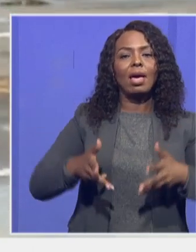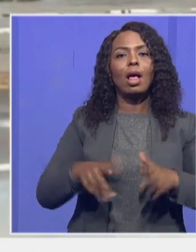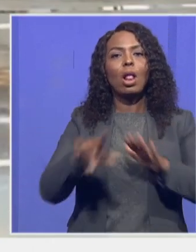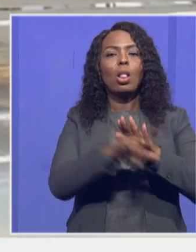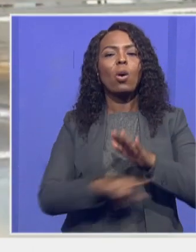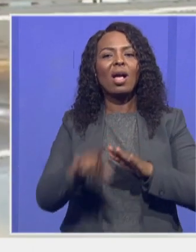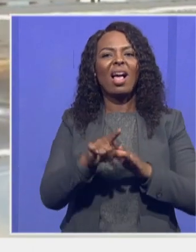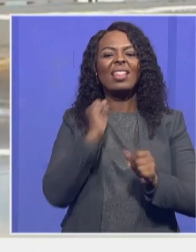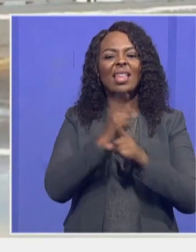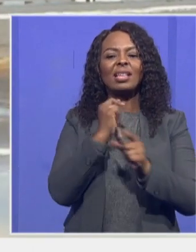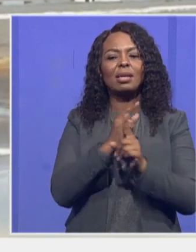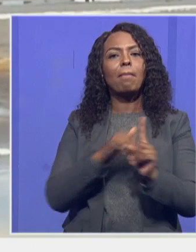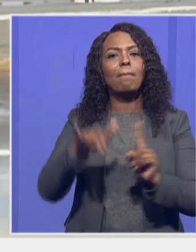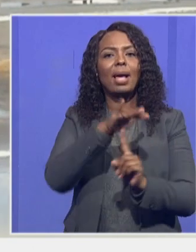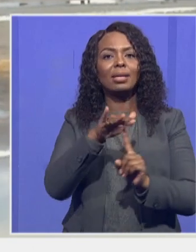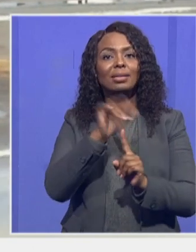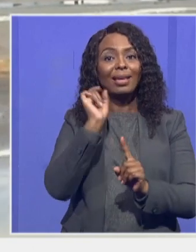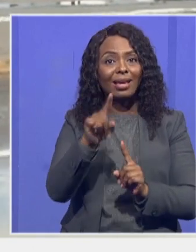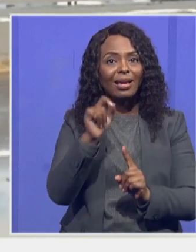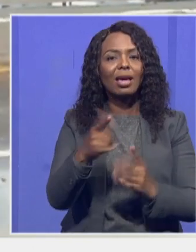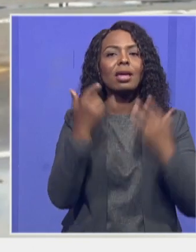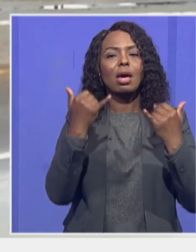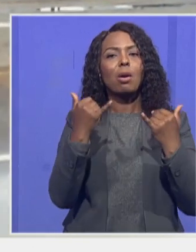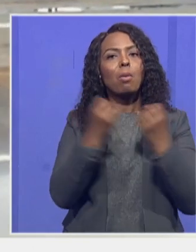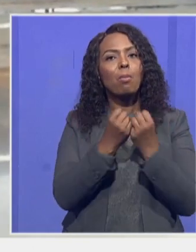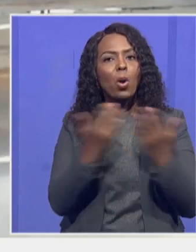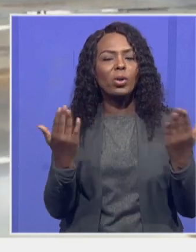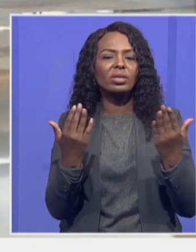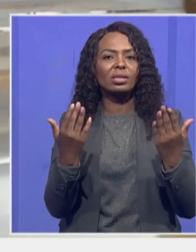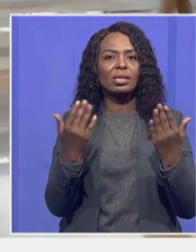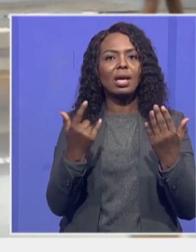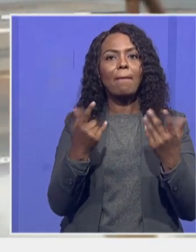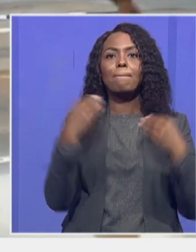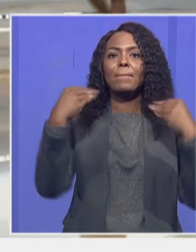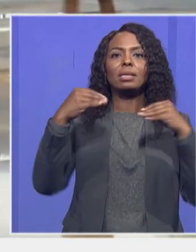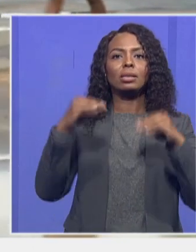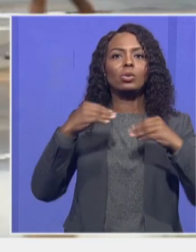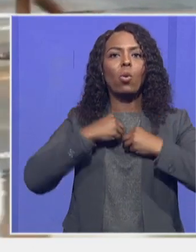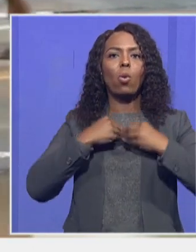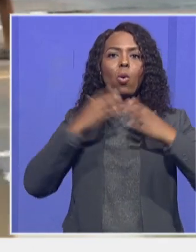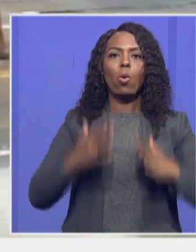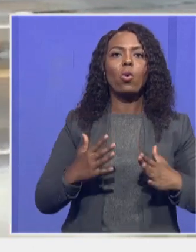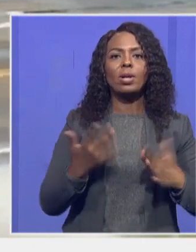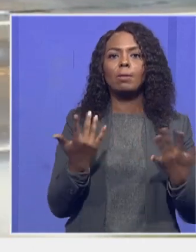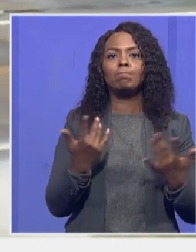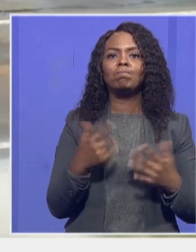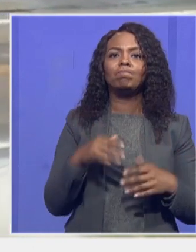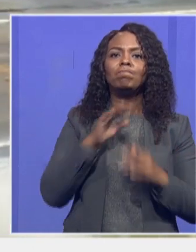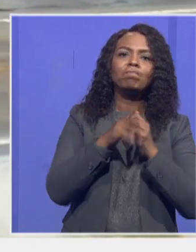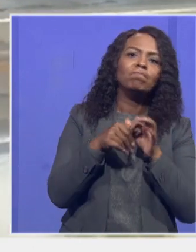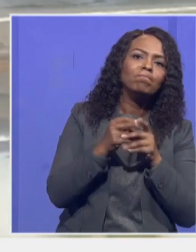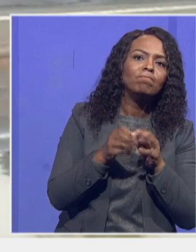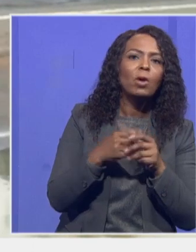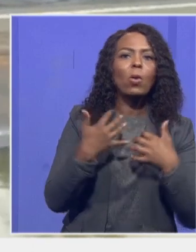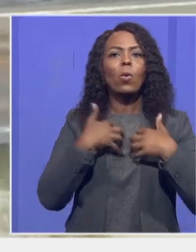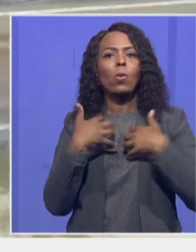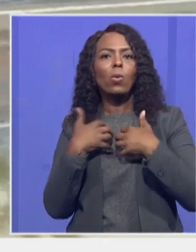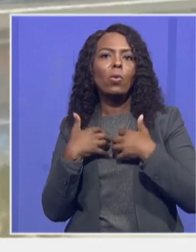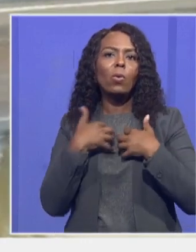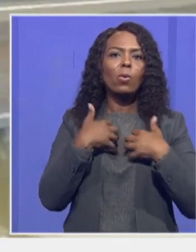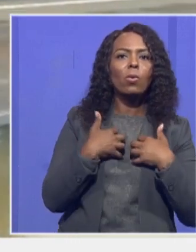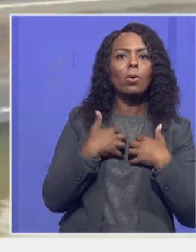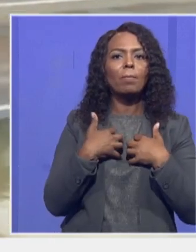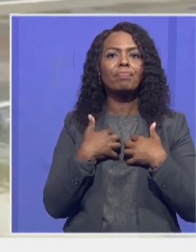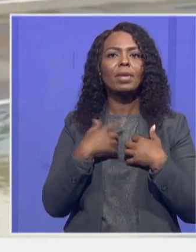taxi rank, Mkolisi, which was very empty. You know, the small business owners were deserted. They're standing alone at their tables, you know, telling